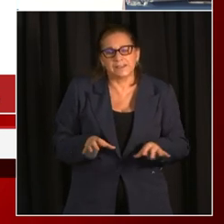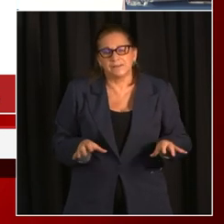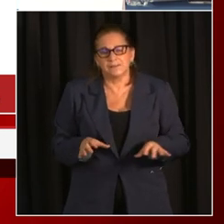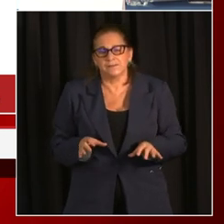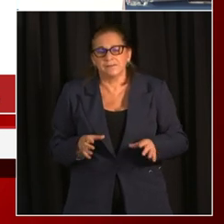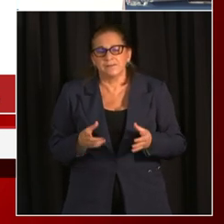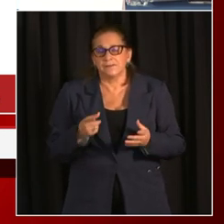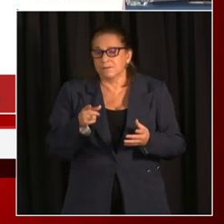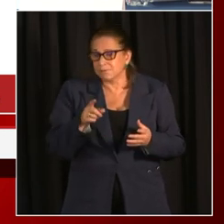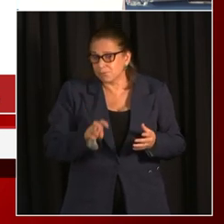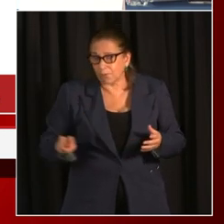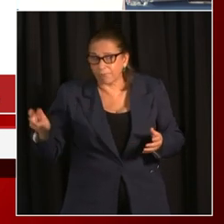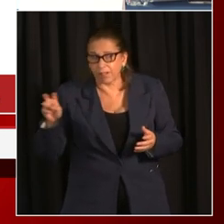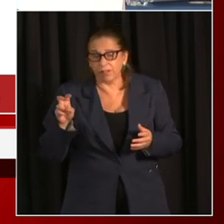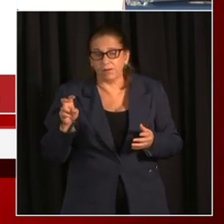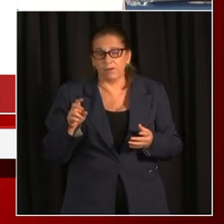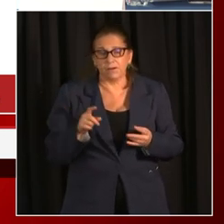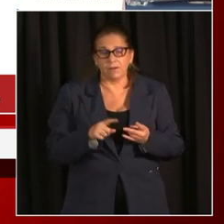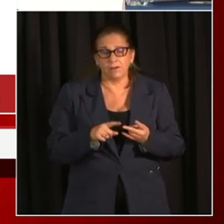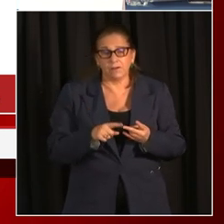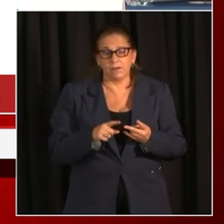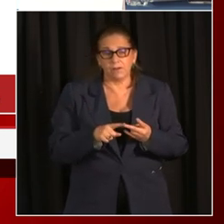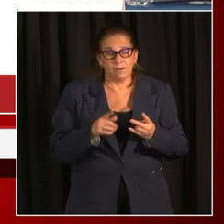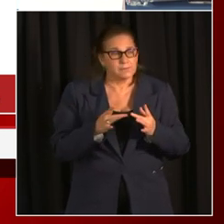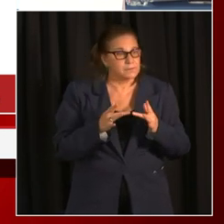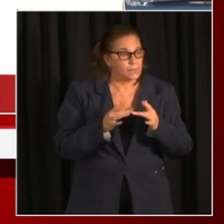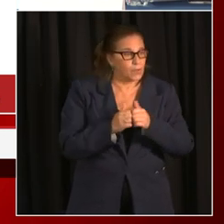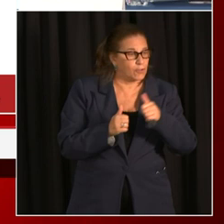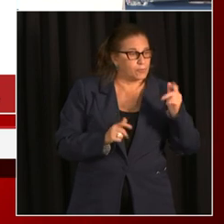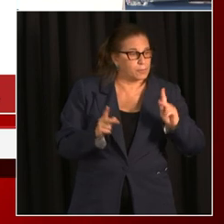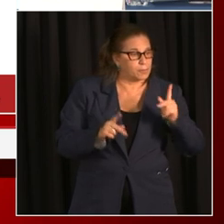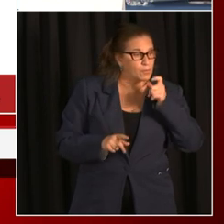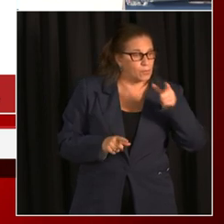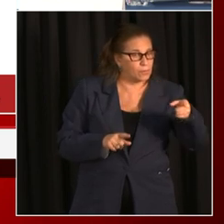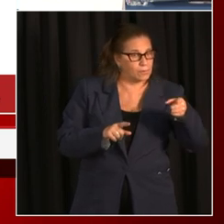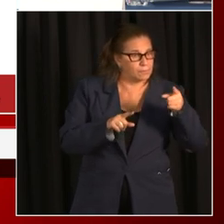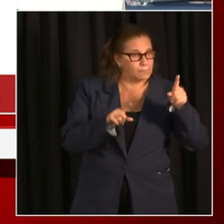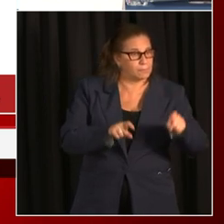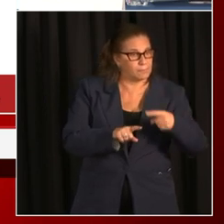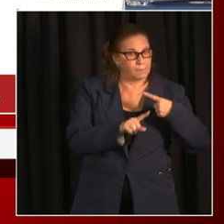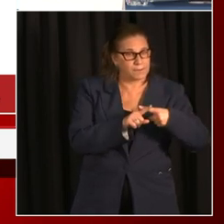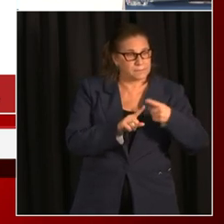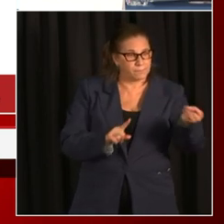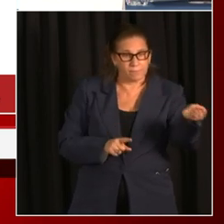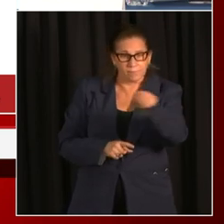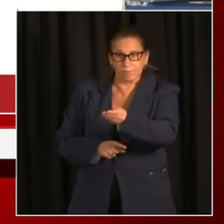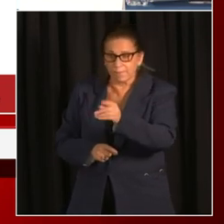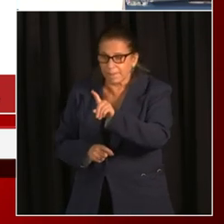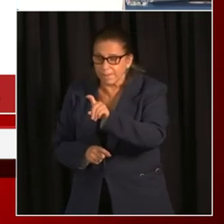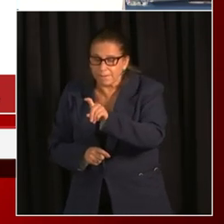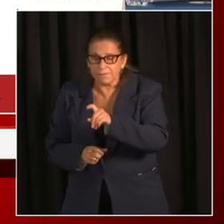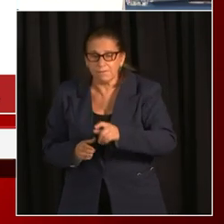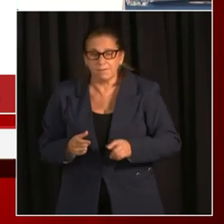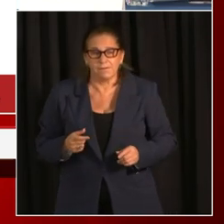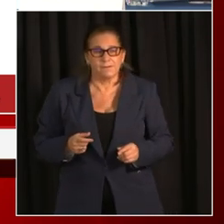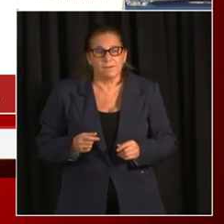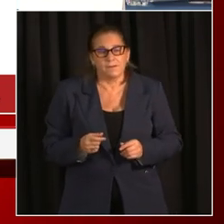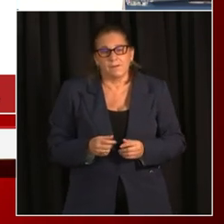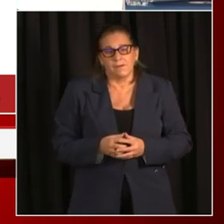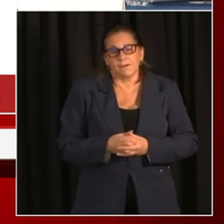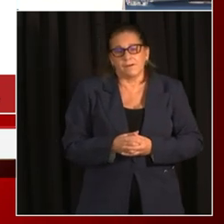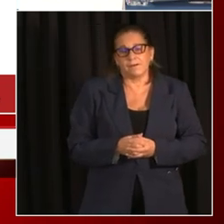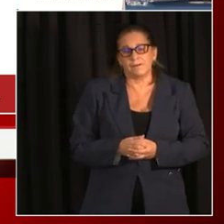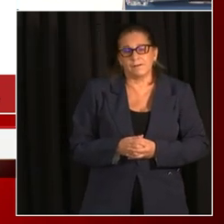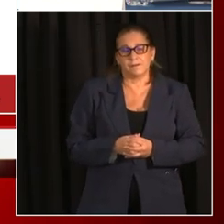they've traveled, if they've had any contact with someone who was diagnosed. And in our